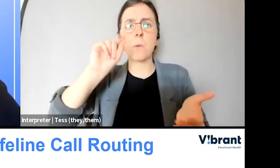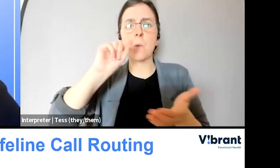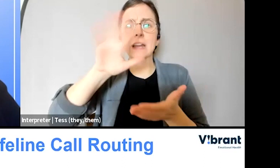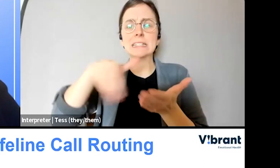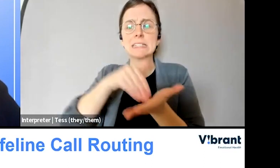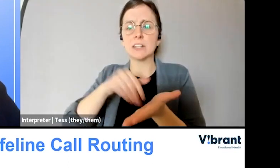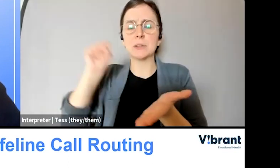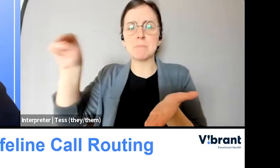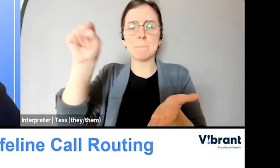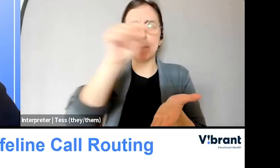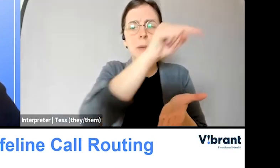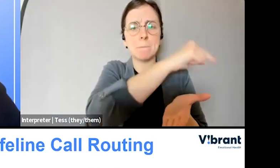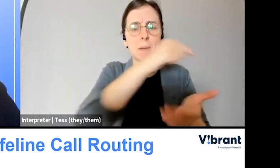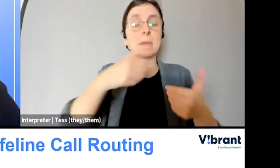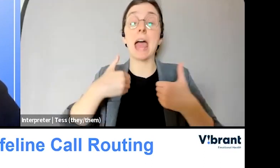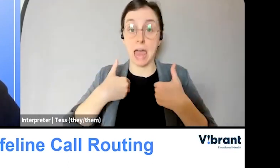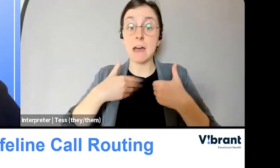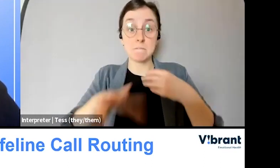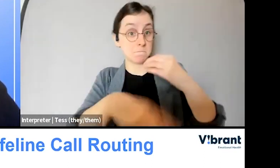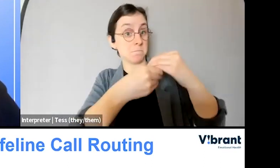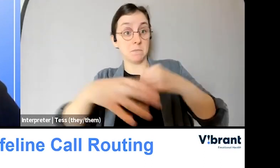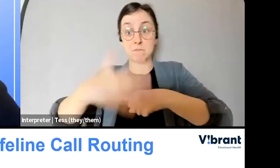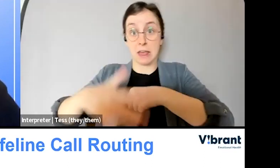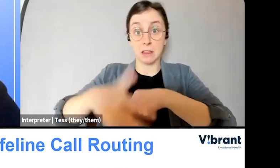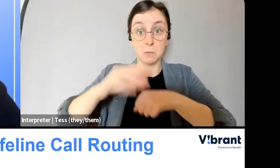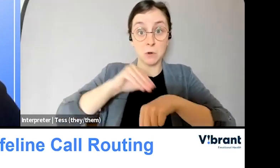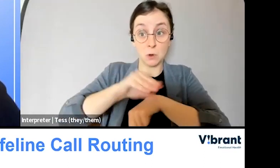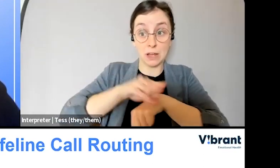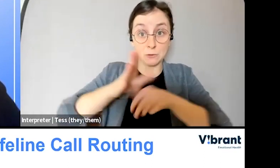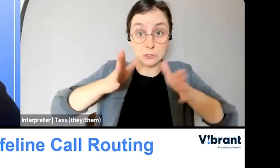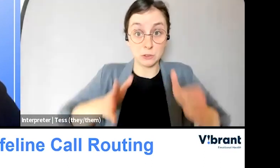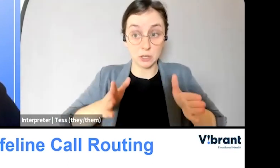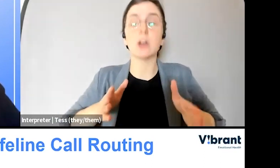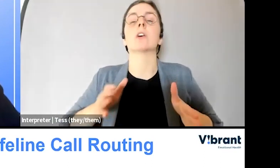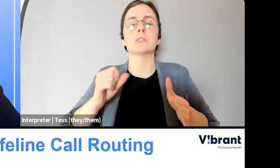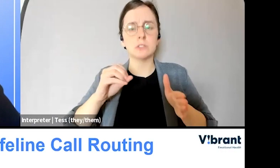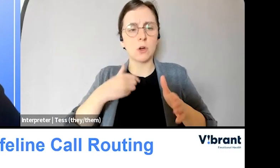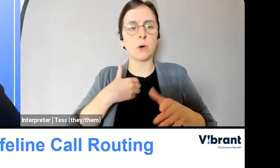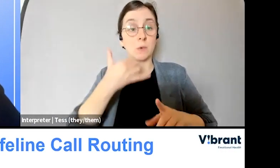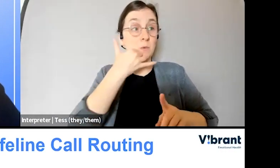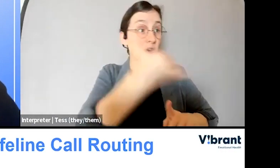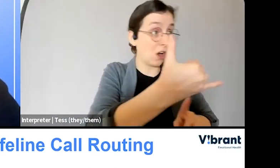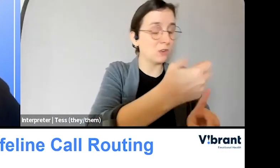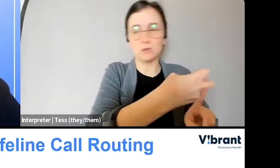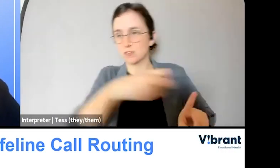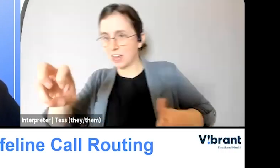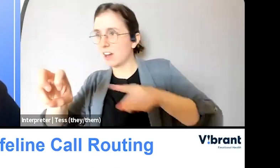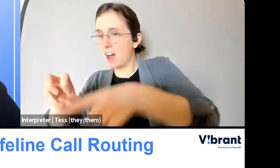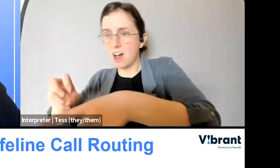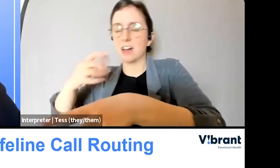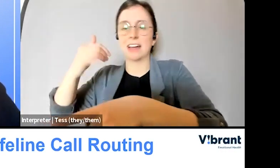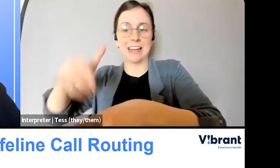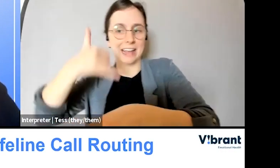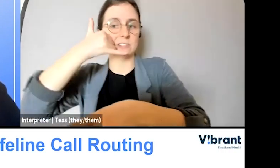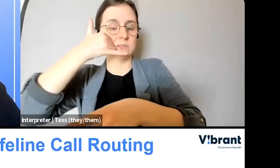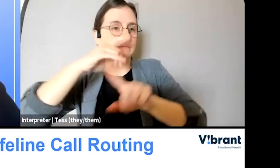additional capacity across the country. And so you're able to have your call answered by one of those centers. And while they're not in